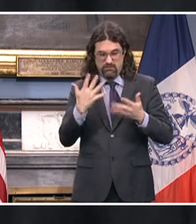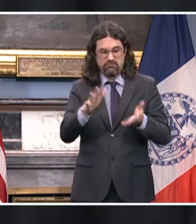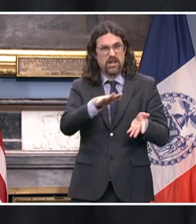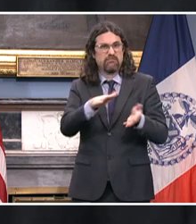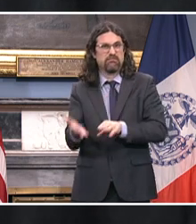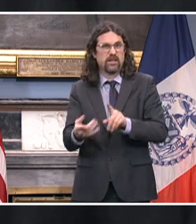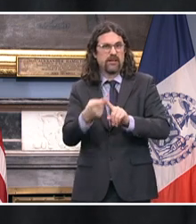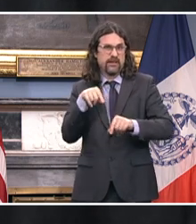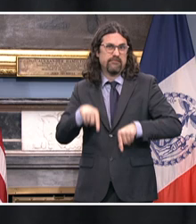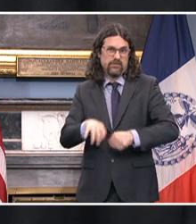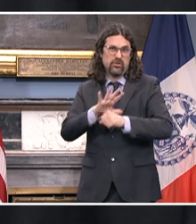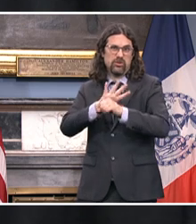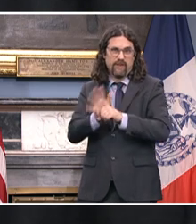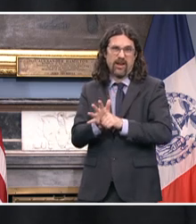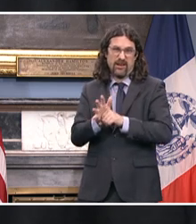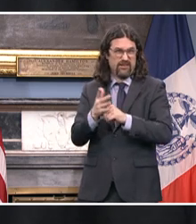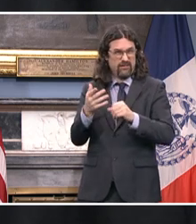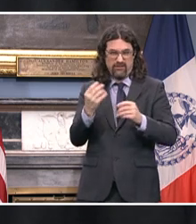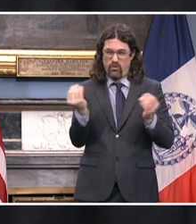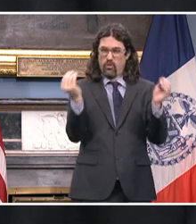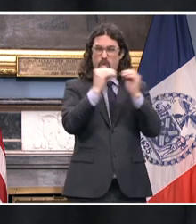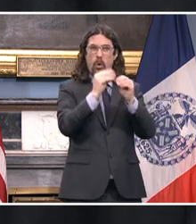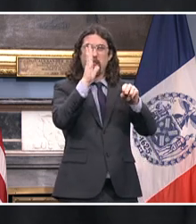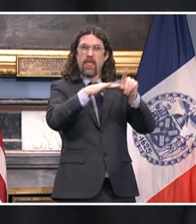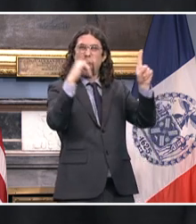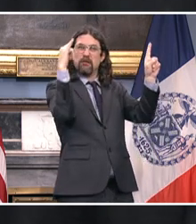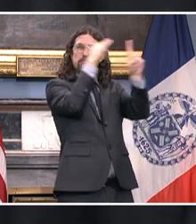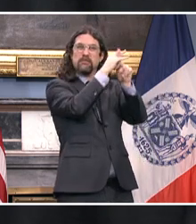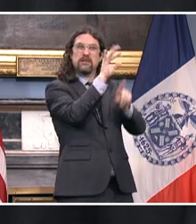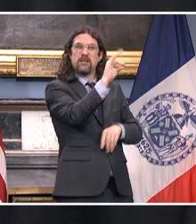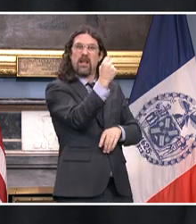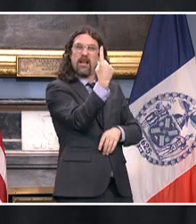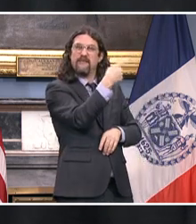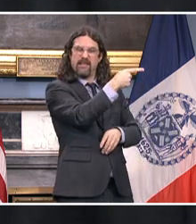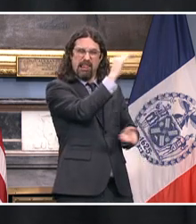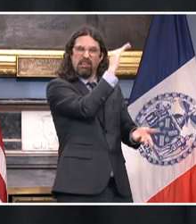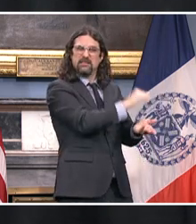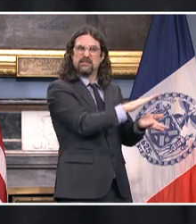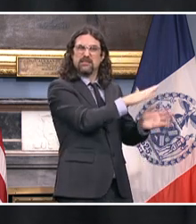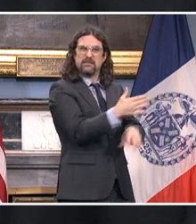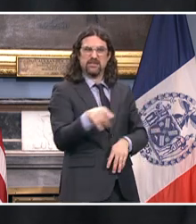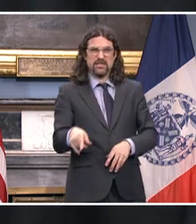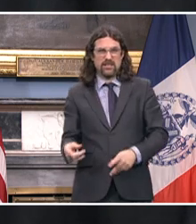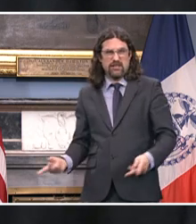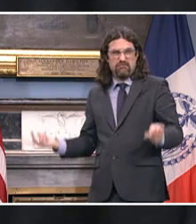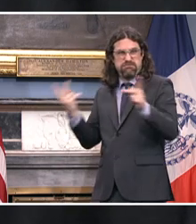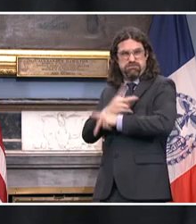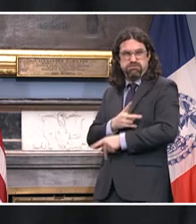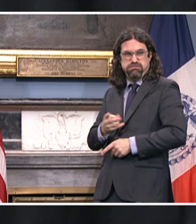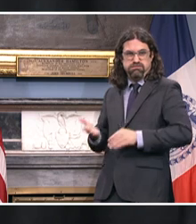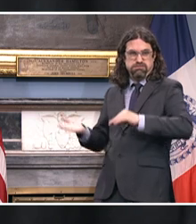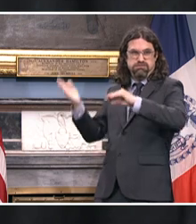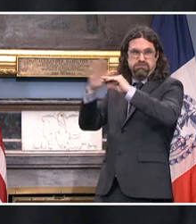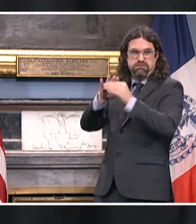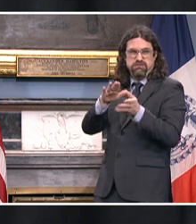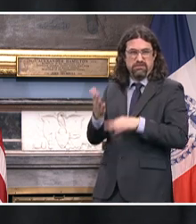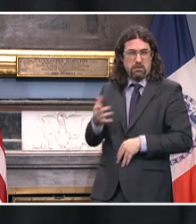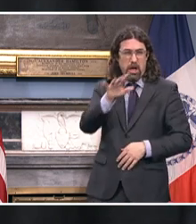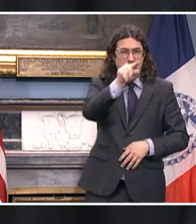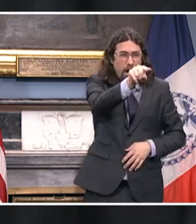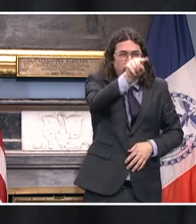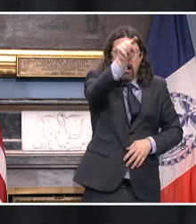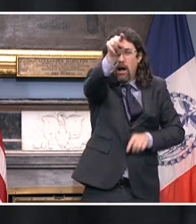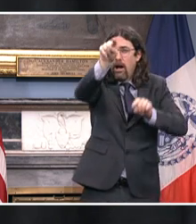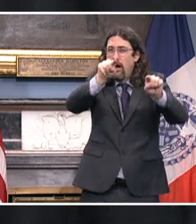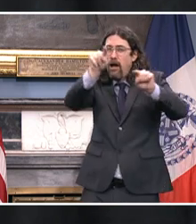human story, a family grieving. At some point today, we will get to the point of 100,000